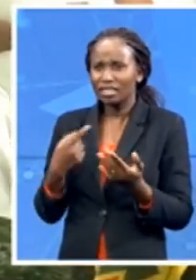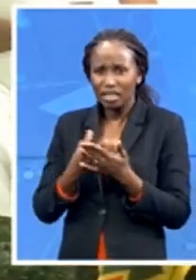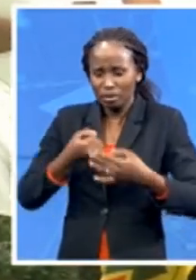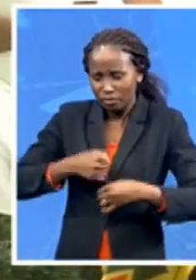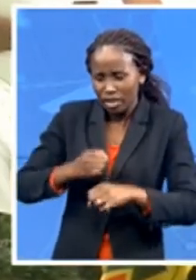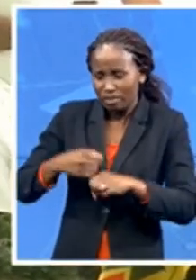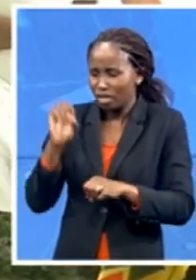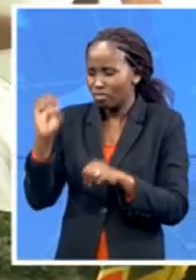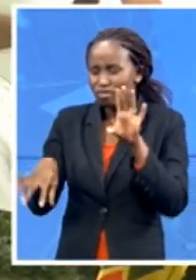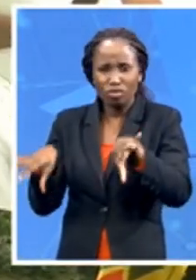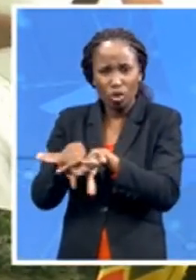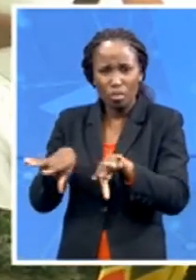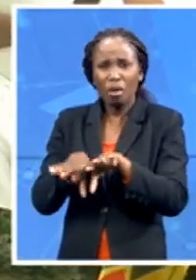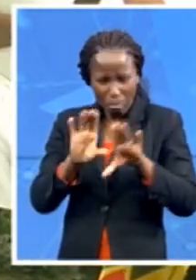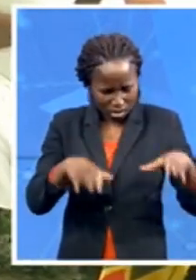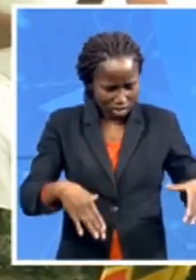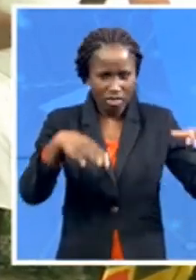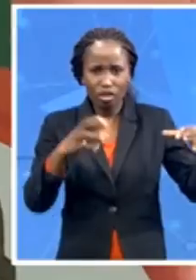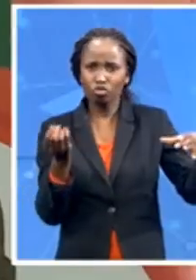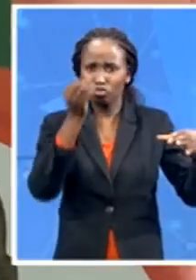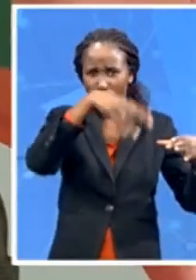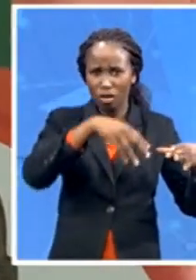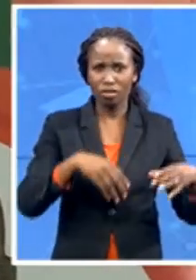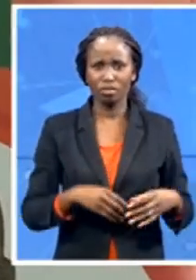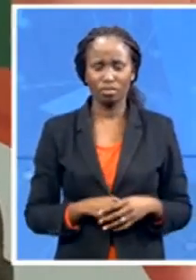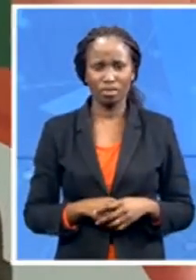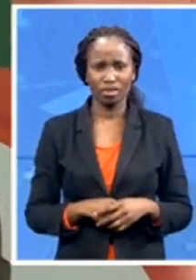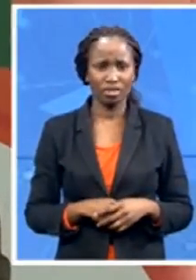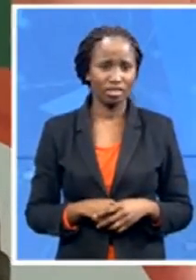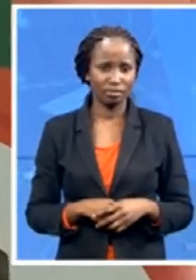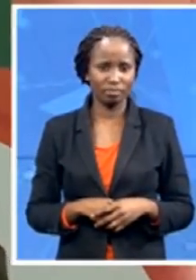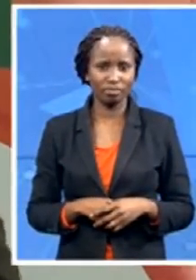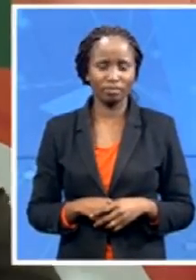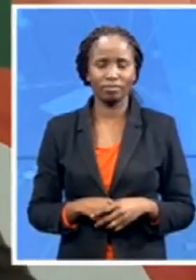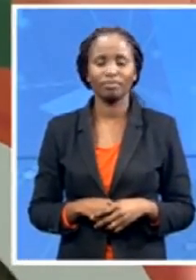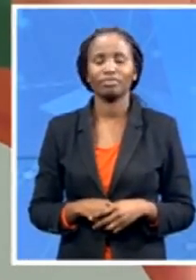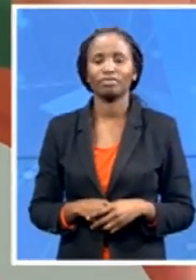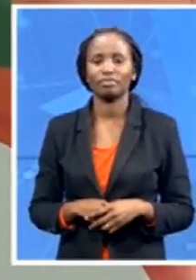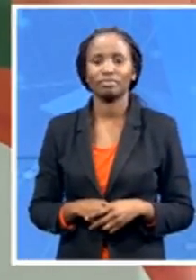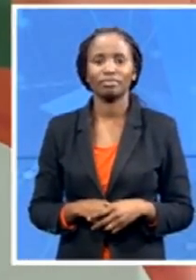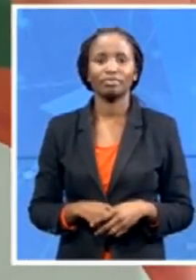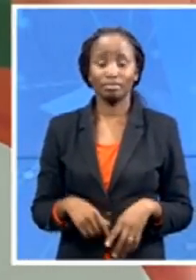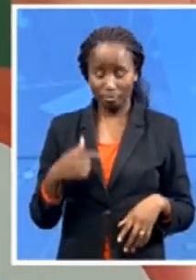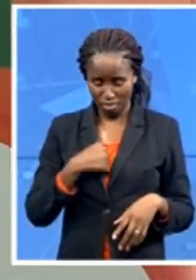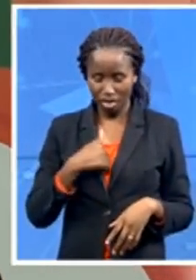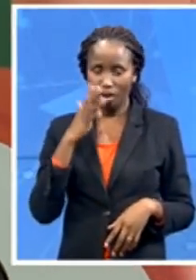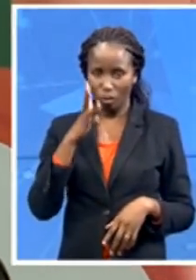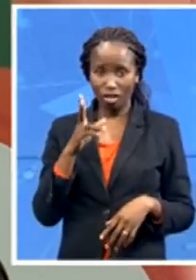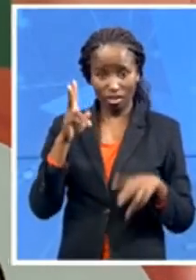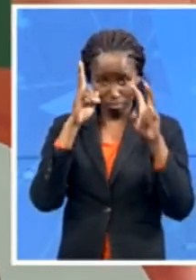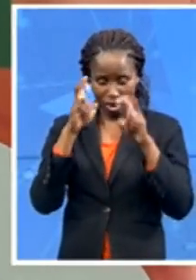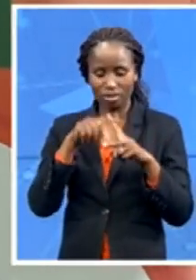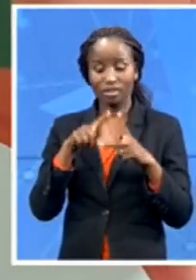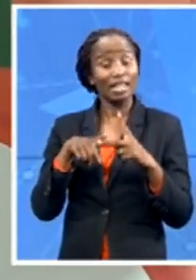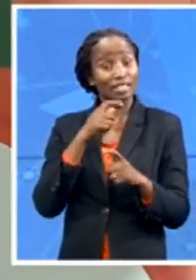Sitige says out Gena, Sikotla notato no takes in a band bepas. Uba we are chonga, ut